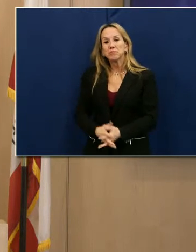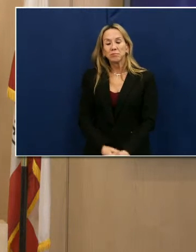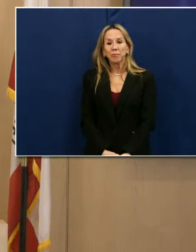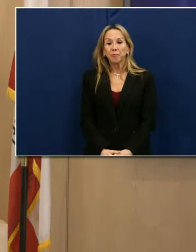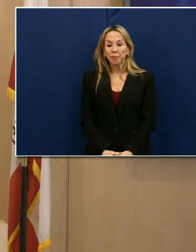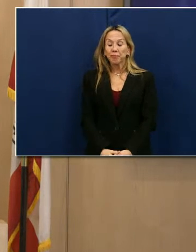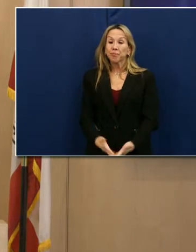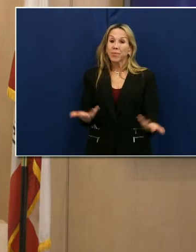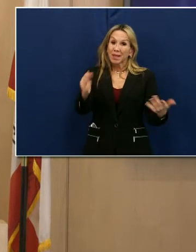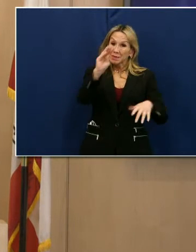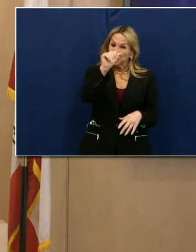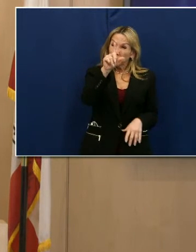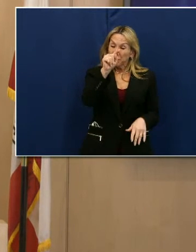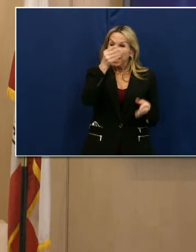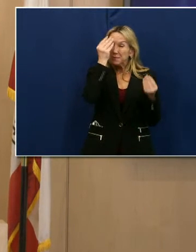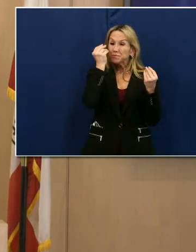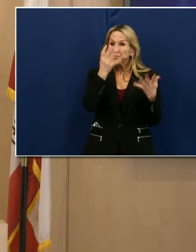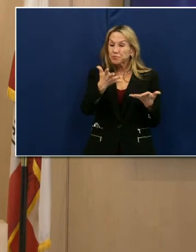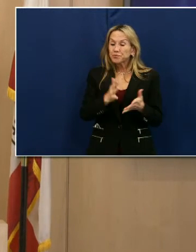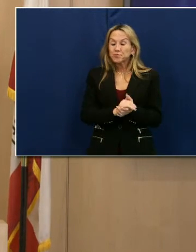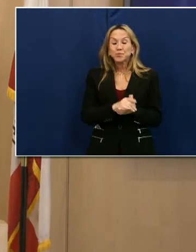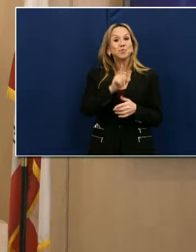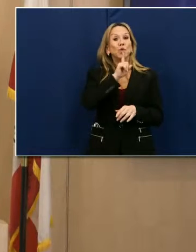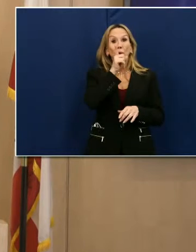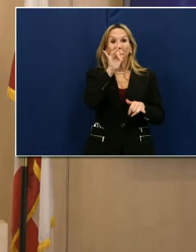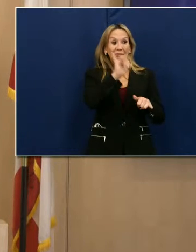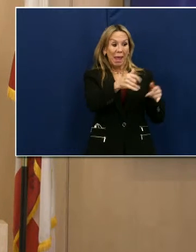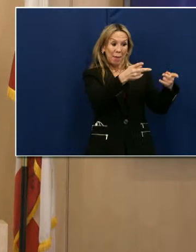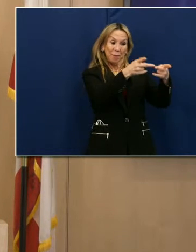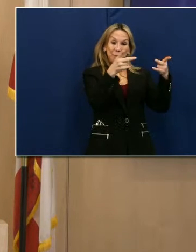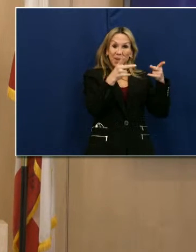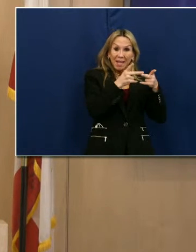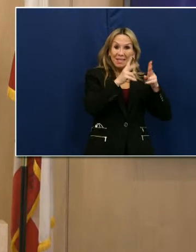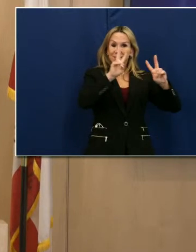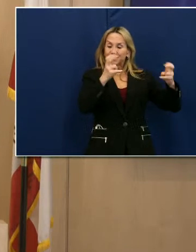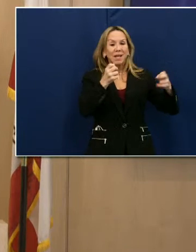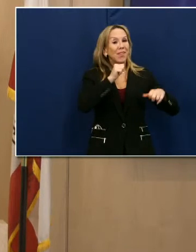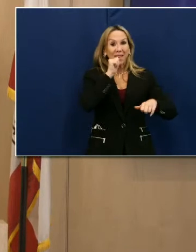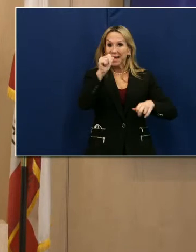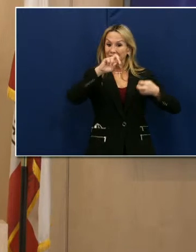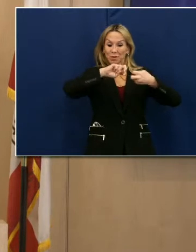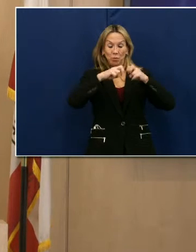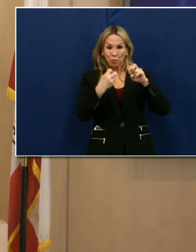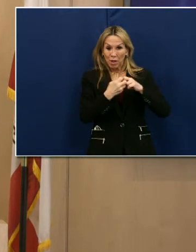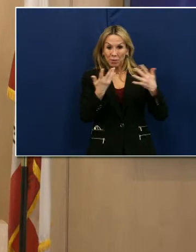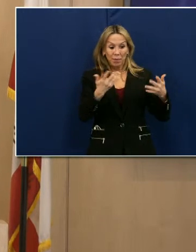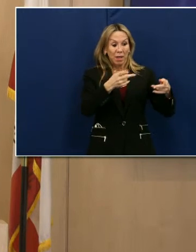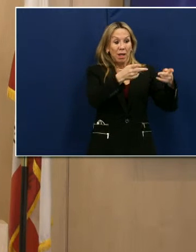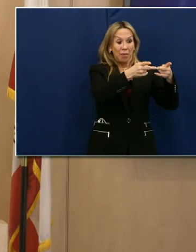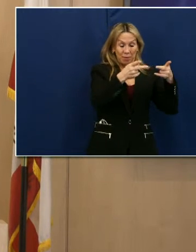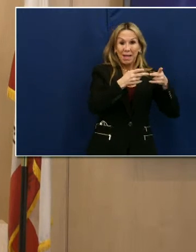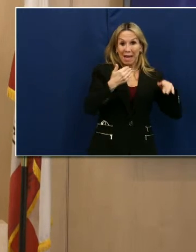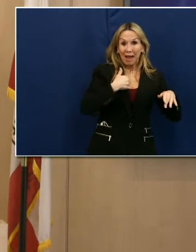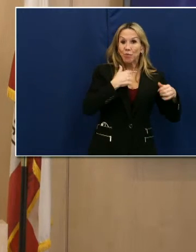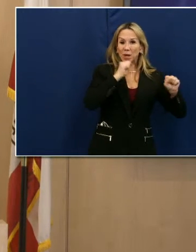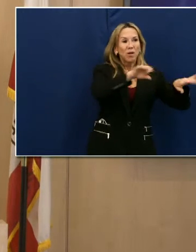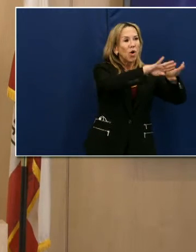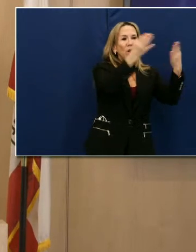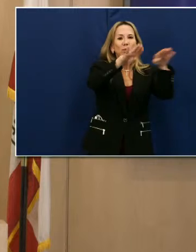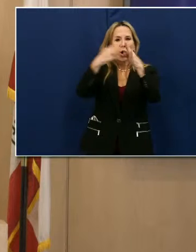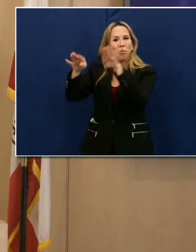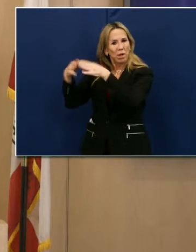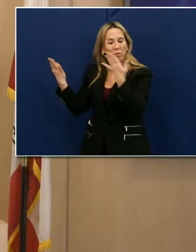Matt, in general, the problem is not the structures, right? We need structures, you need stuff, you need staff. And so we could open up a lot of